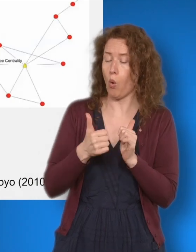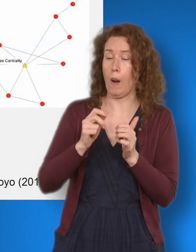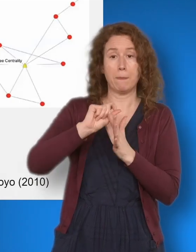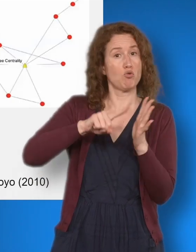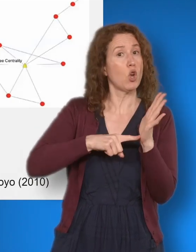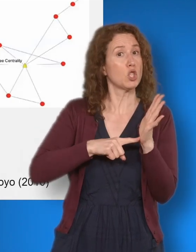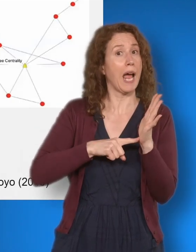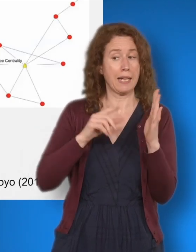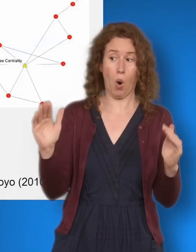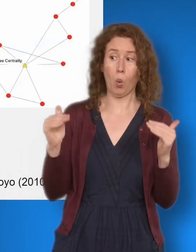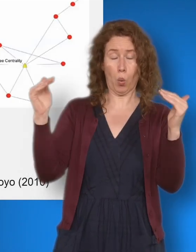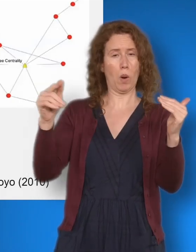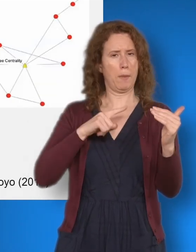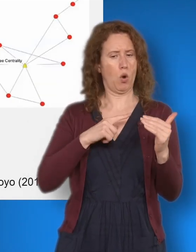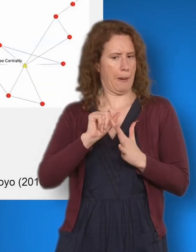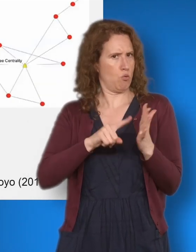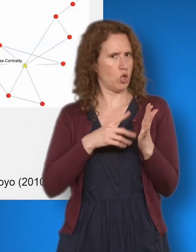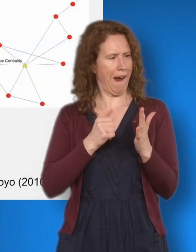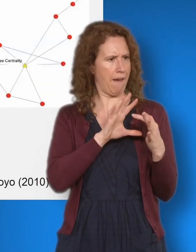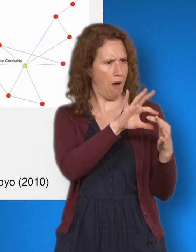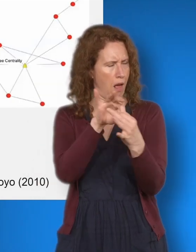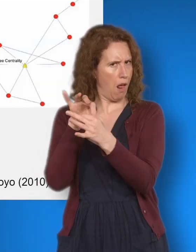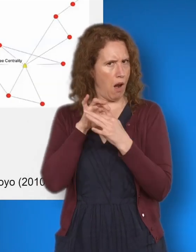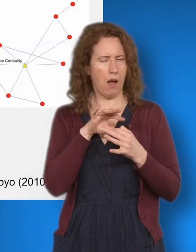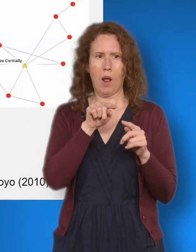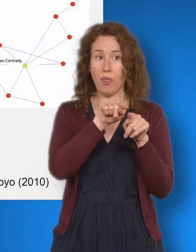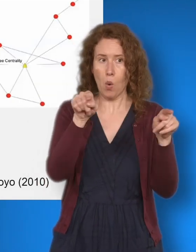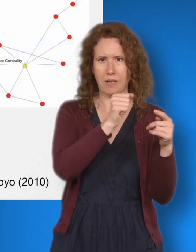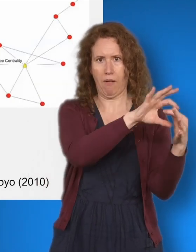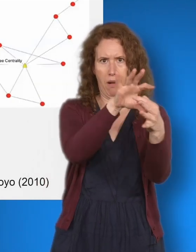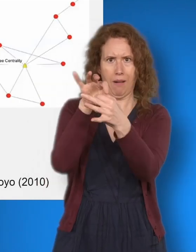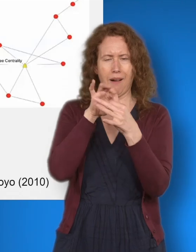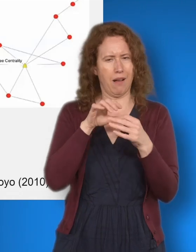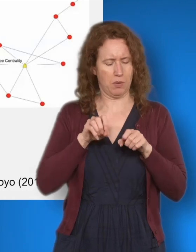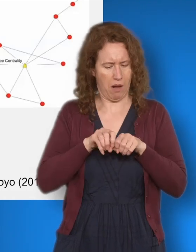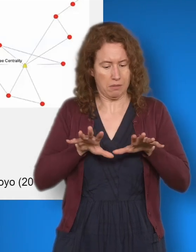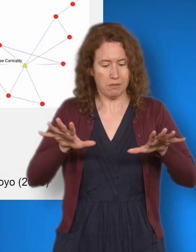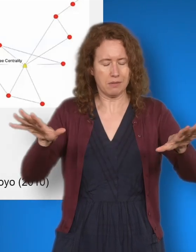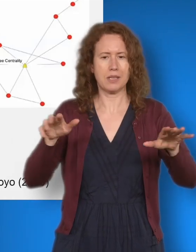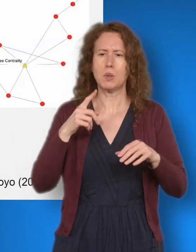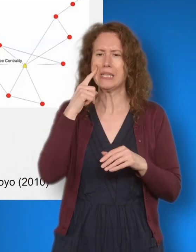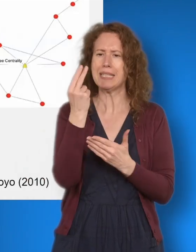project prestige. So you can see on the figure